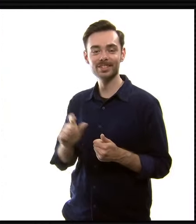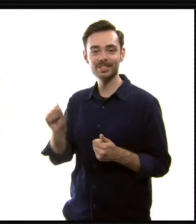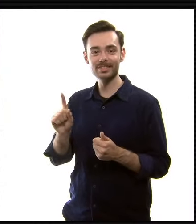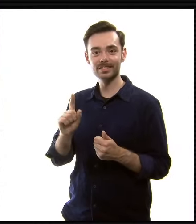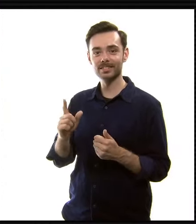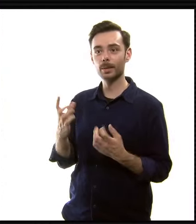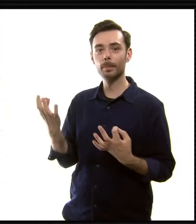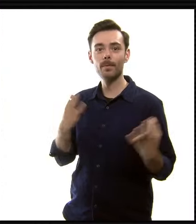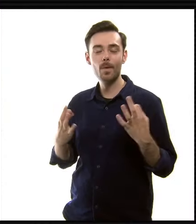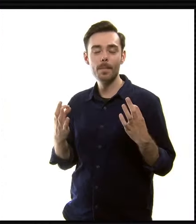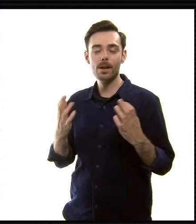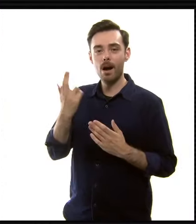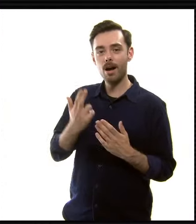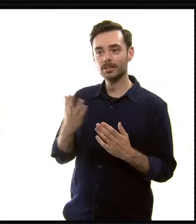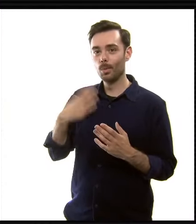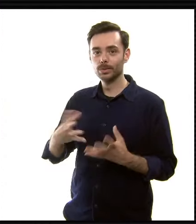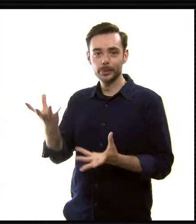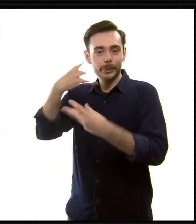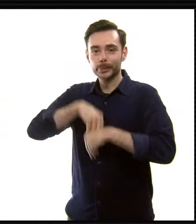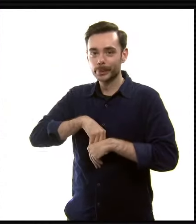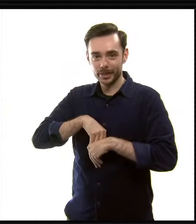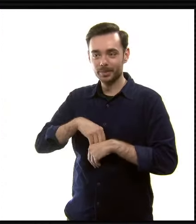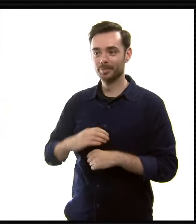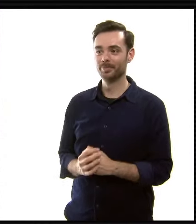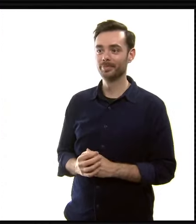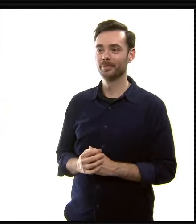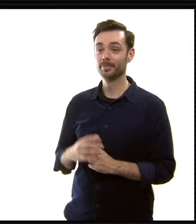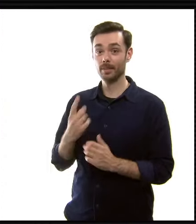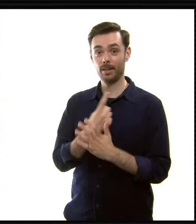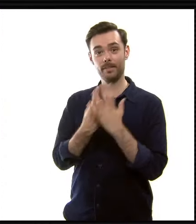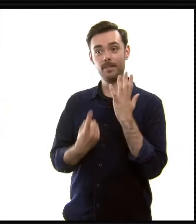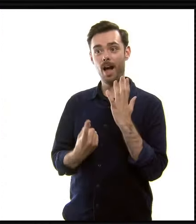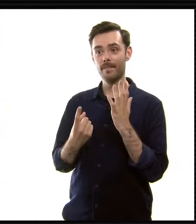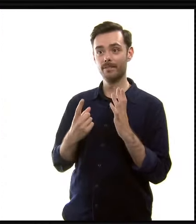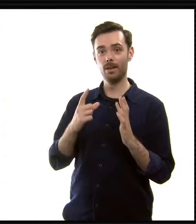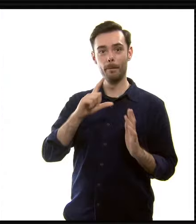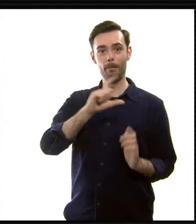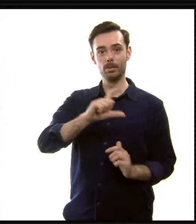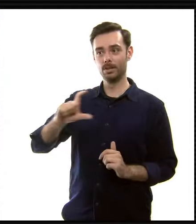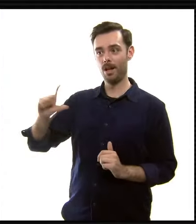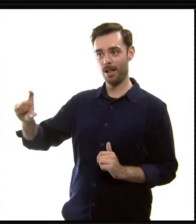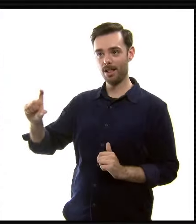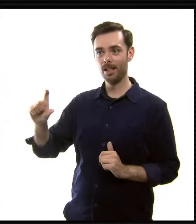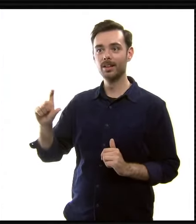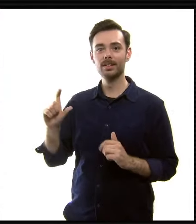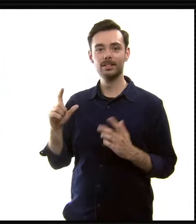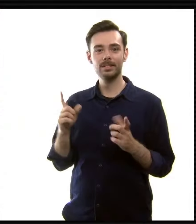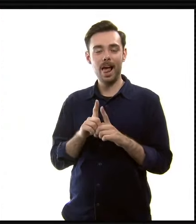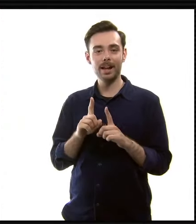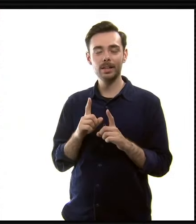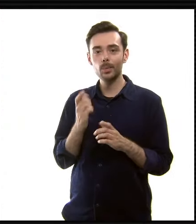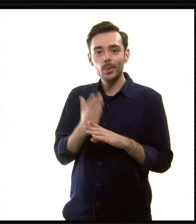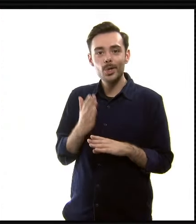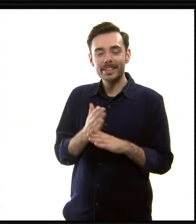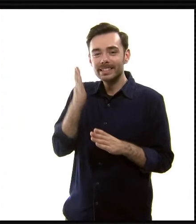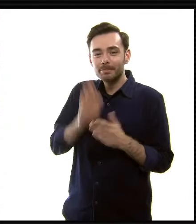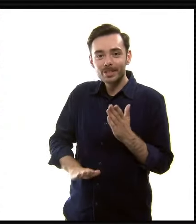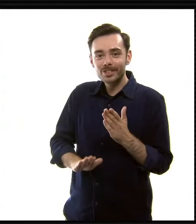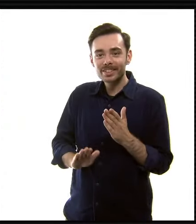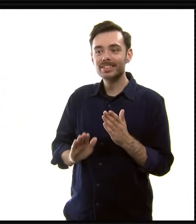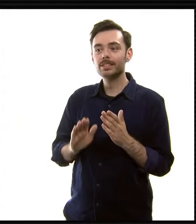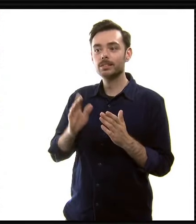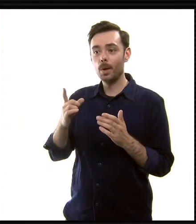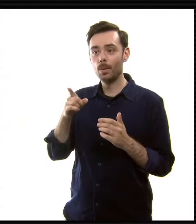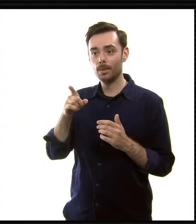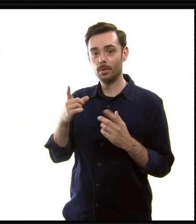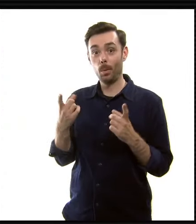performing arts. In each of the 5 models, it's like they're going on an internship, so there's like this mentor figure. So in this one, we have Professor